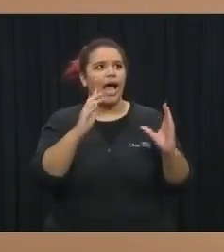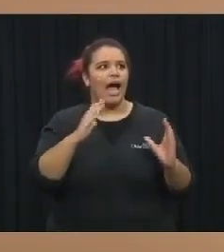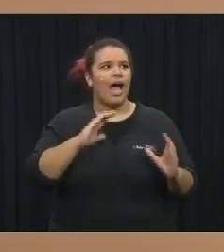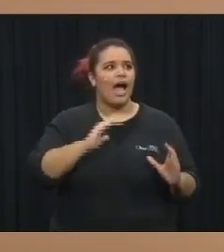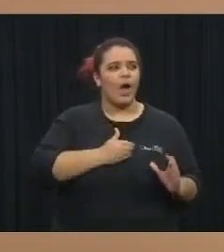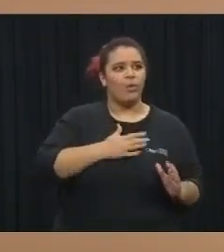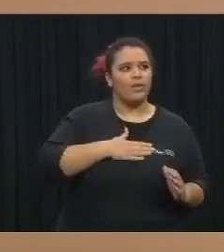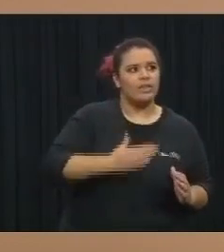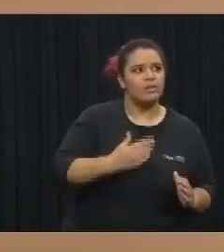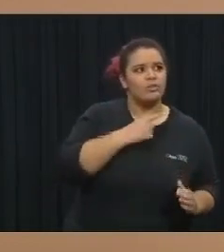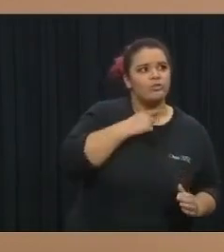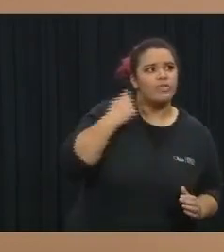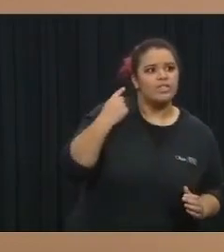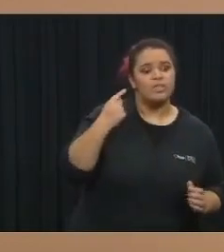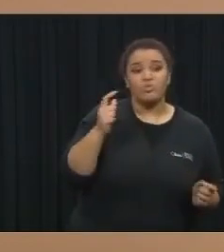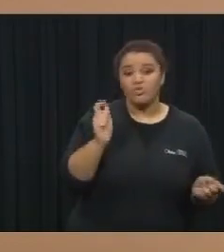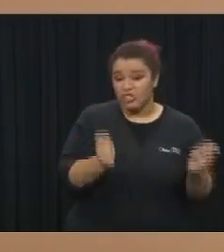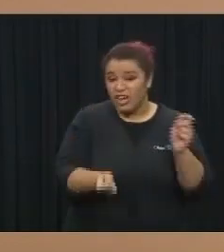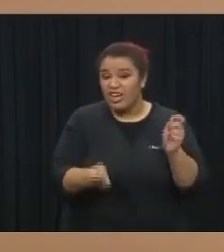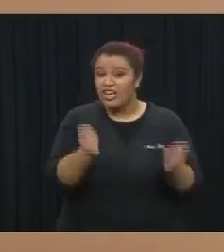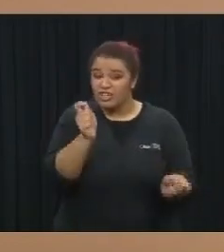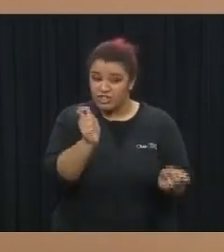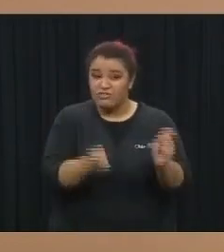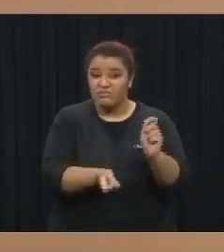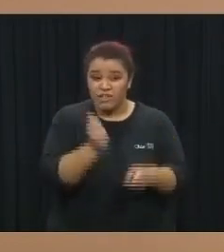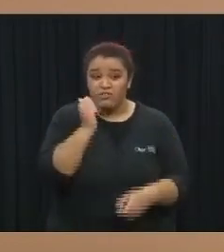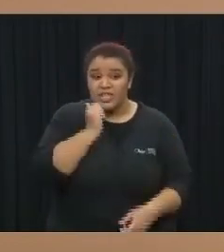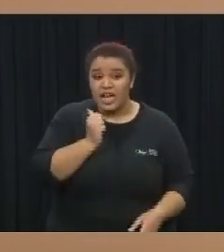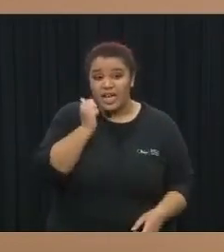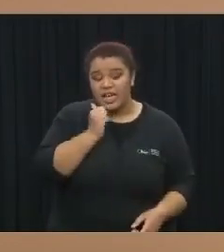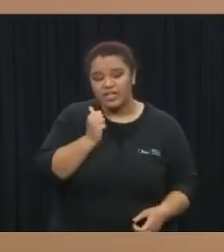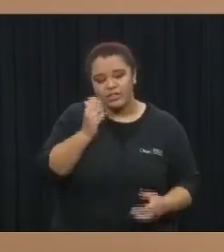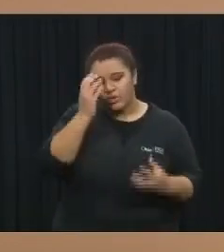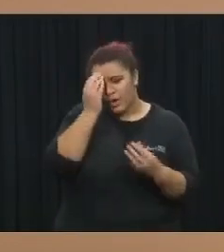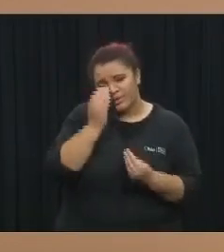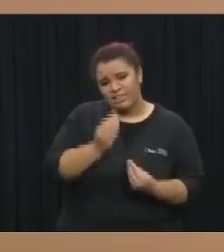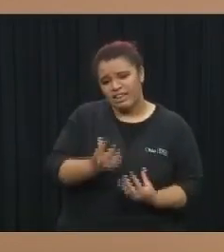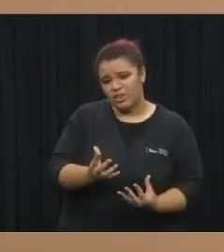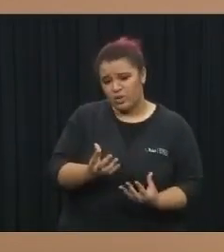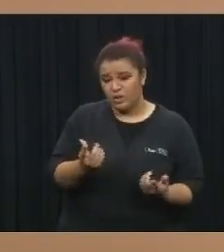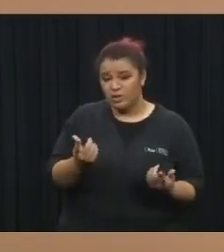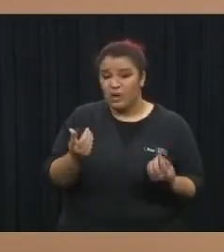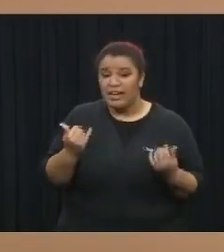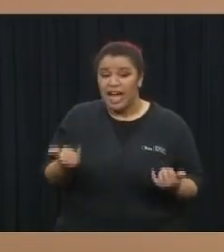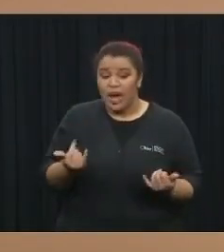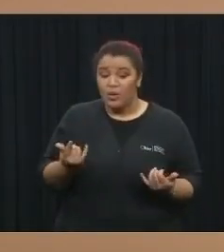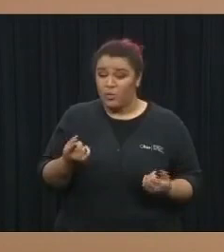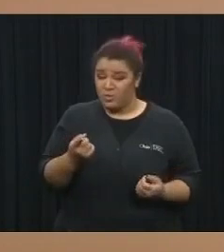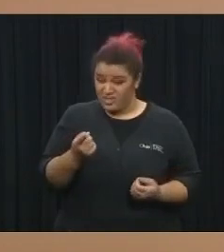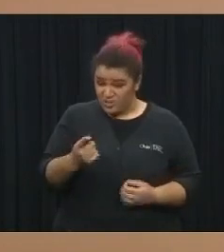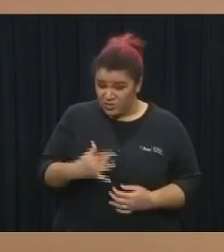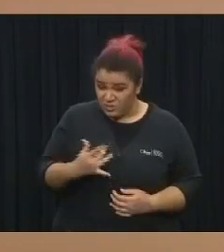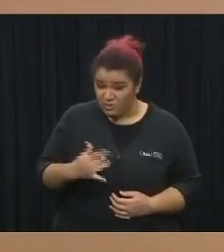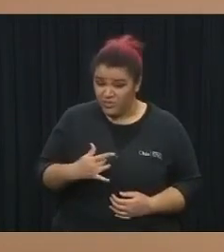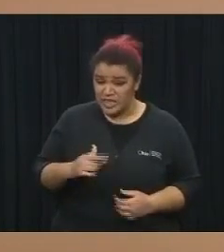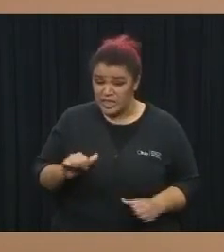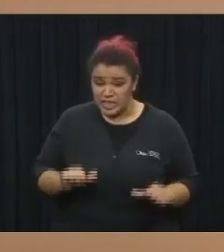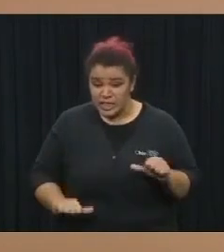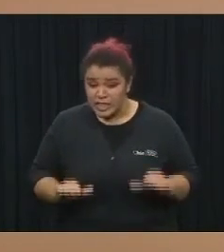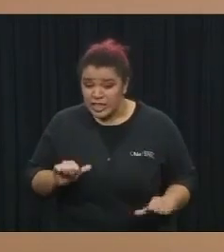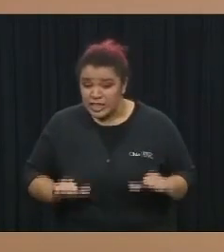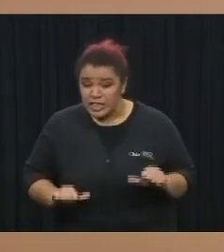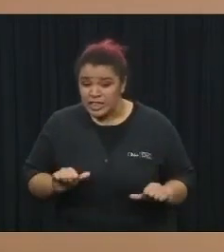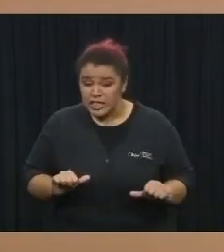again, you're not doing anything wrong when you're really torn about these things. This is how hard these decisions